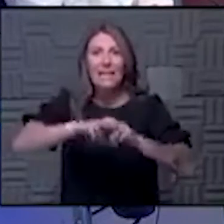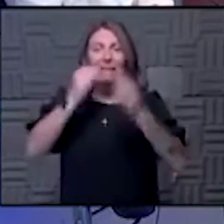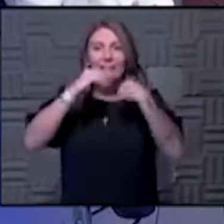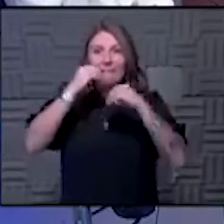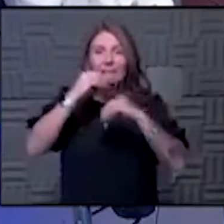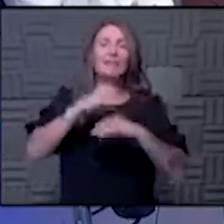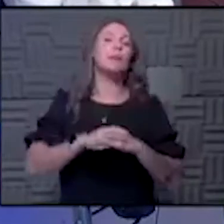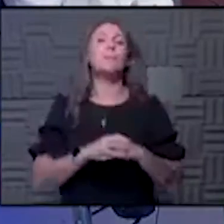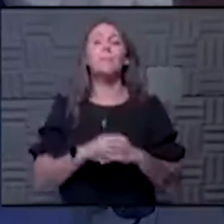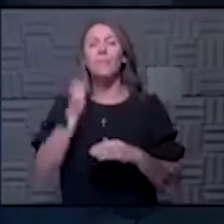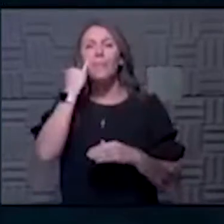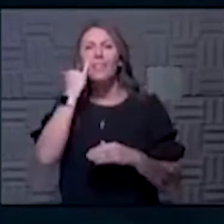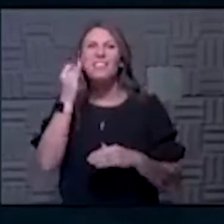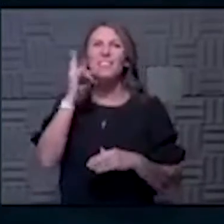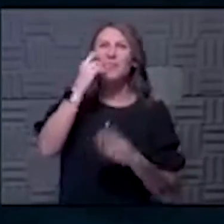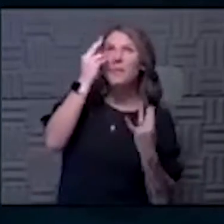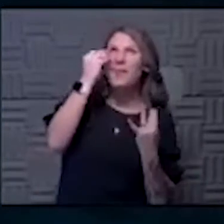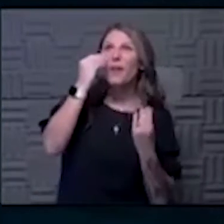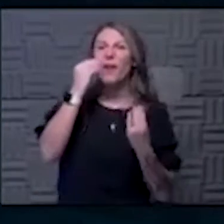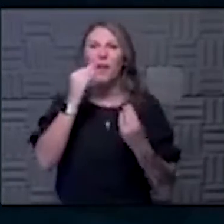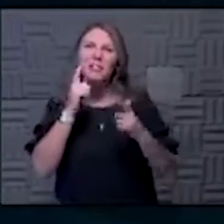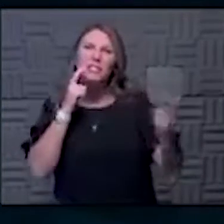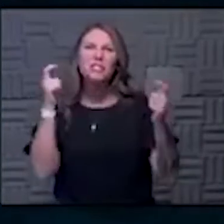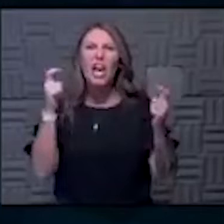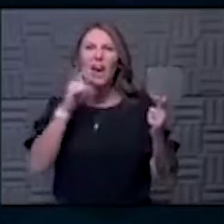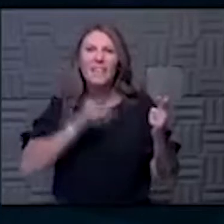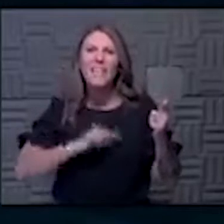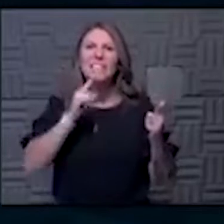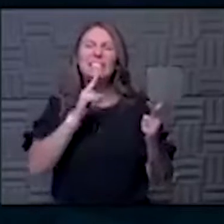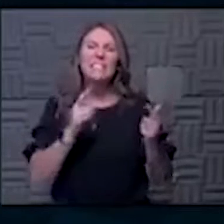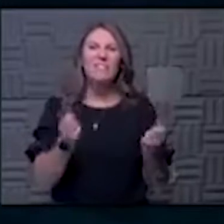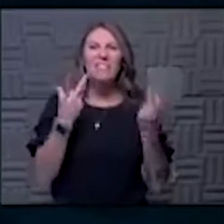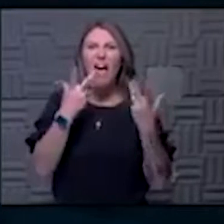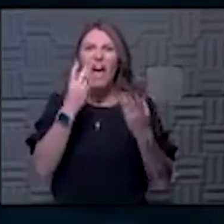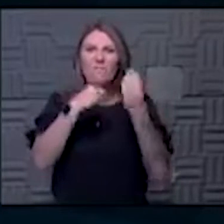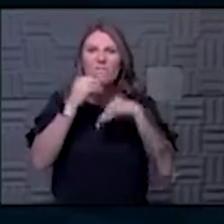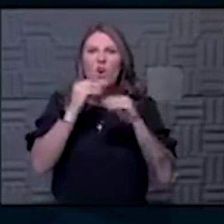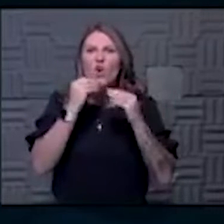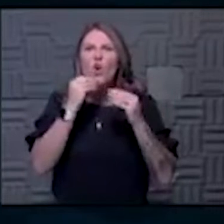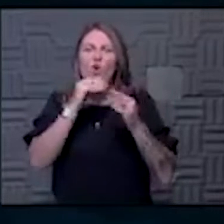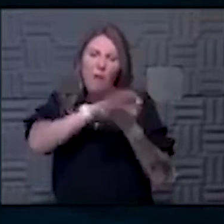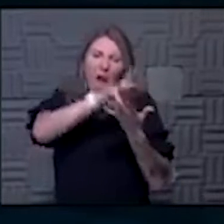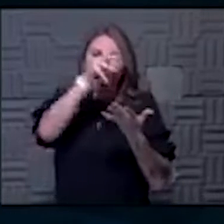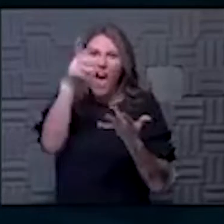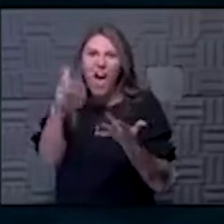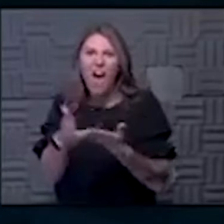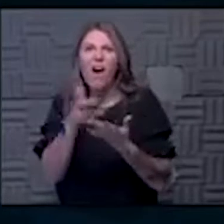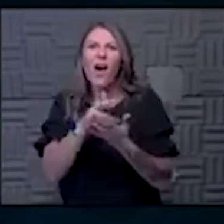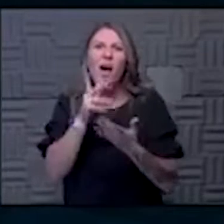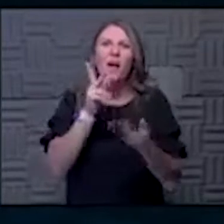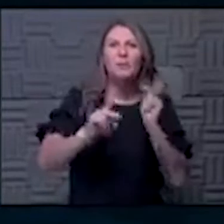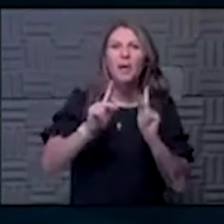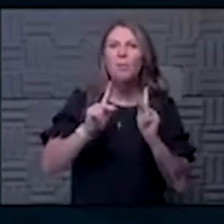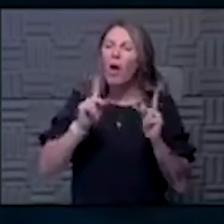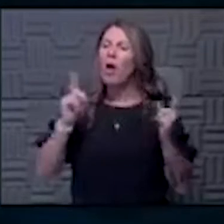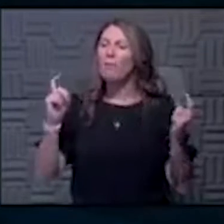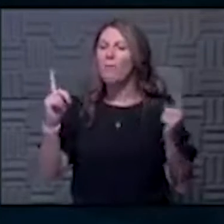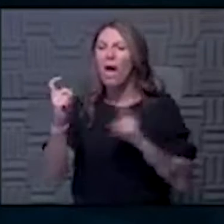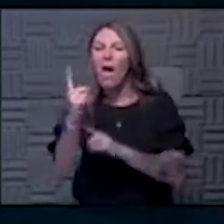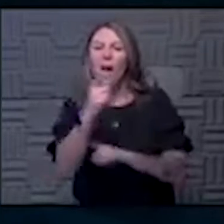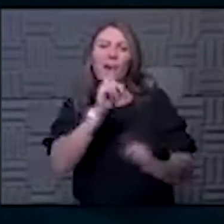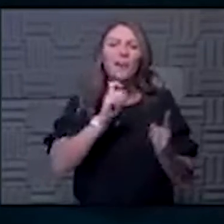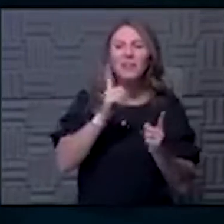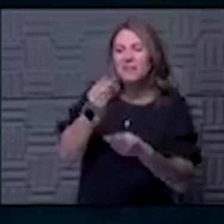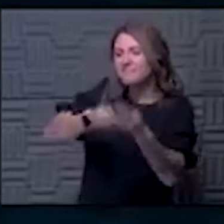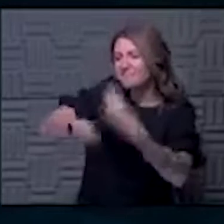of people, you'll have a big table with all kinds of food, and everybody's walking around helping themselves, or even at a small gathering, passing the trays